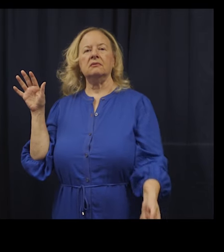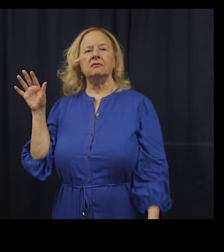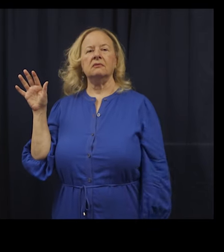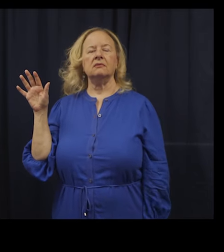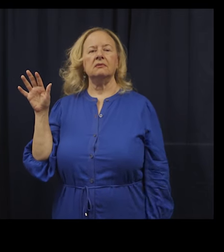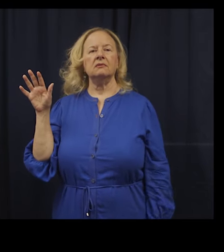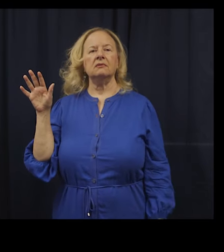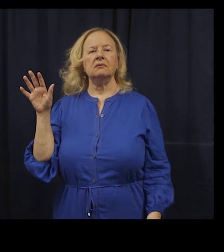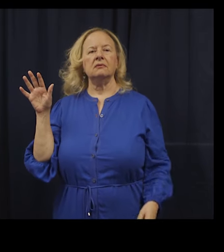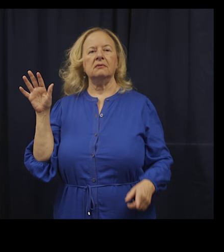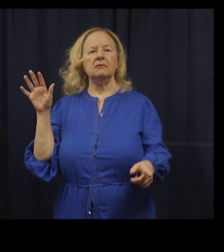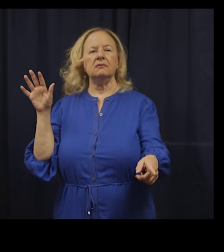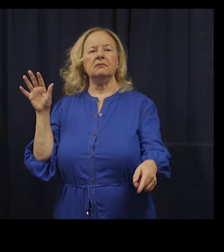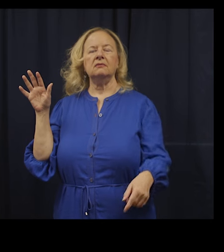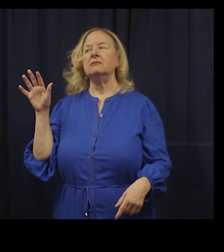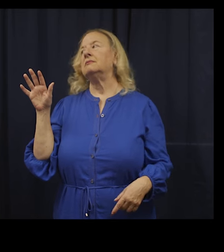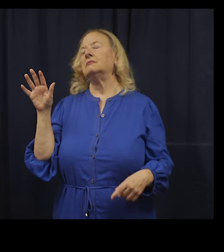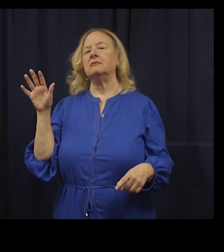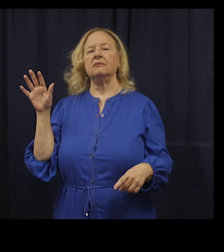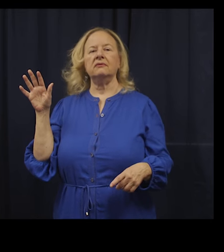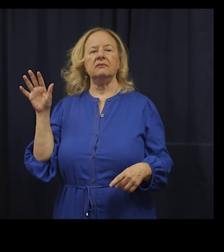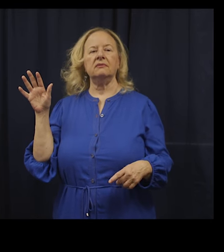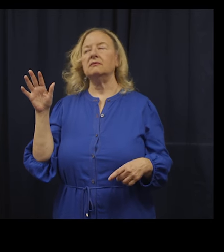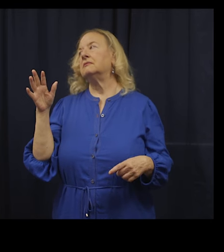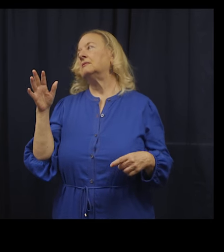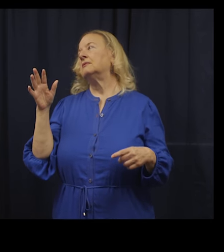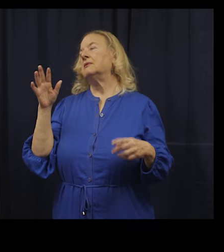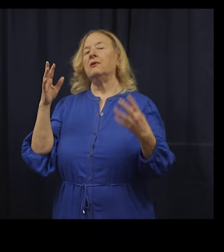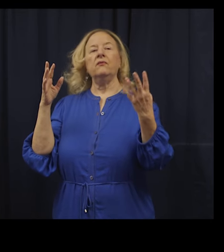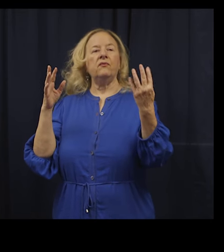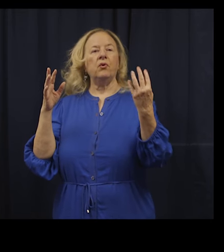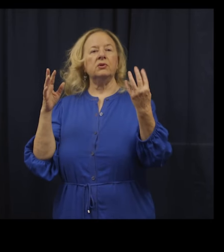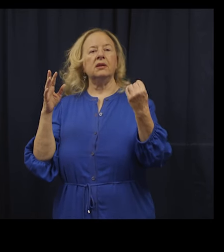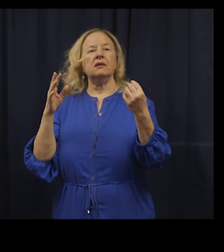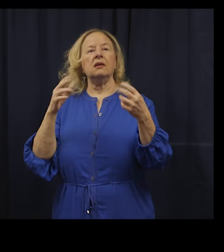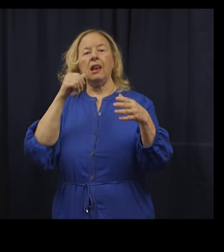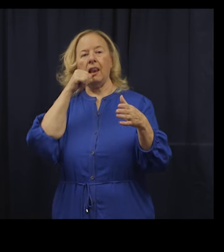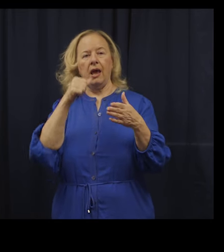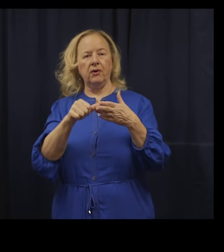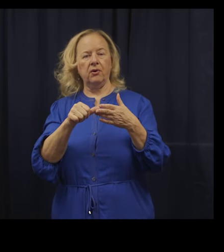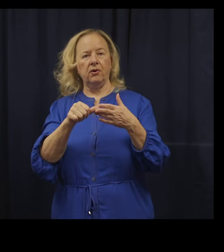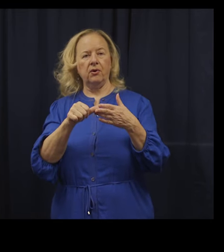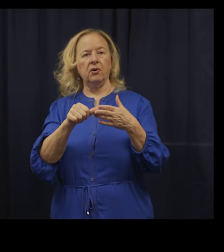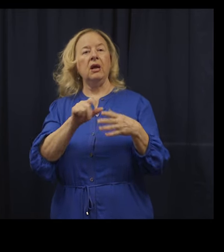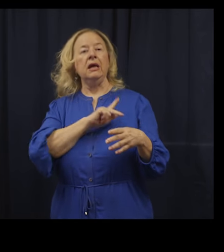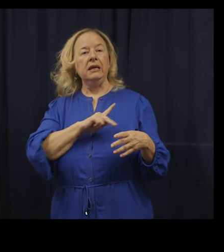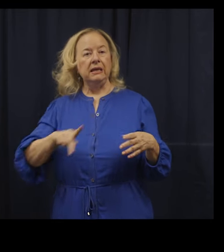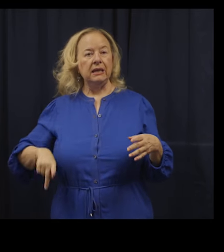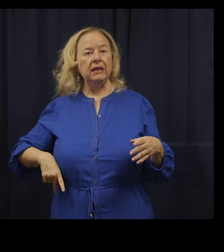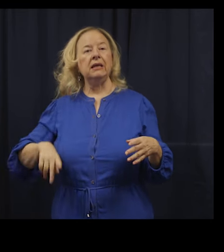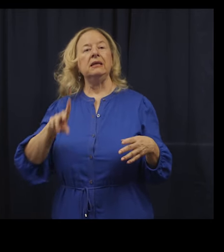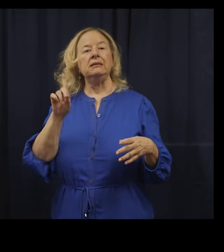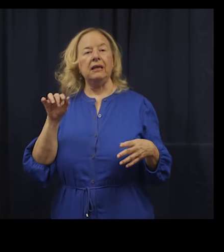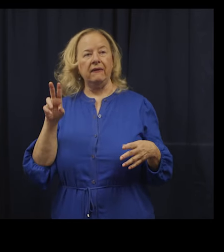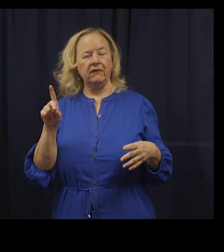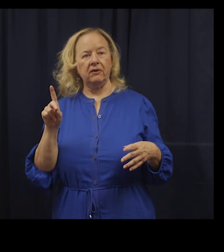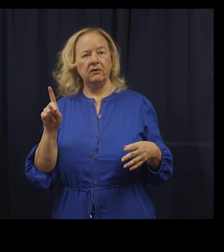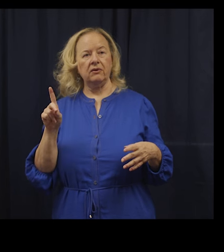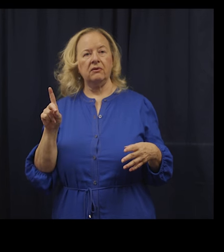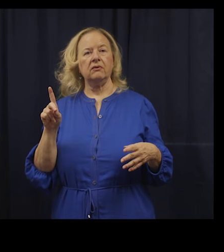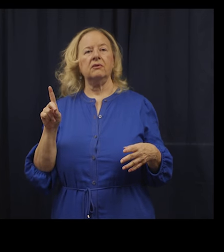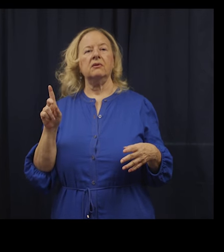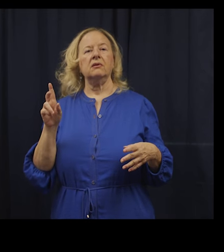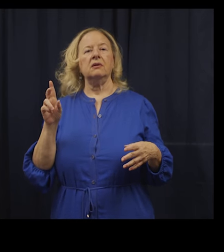is the 14th letter. Well, the 14th letter, King David, is made up of a